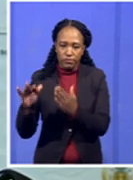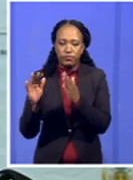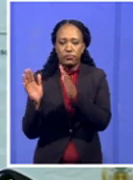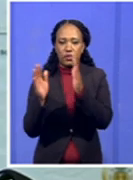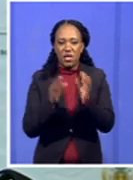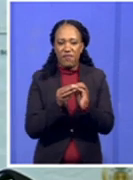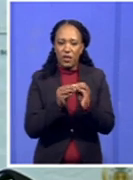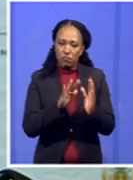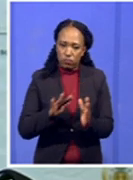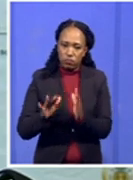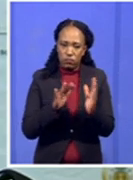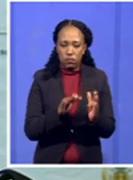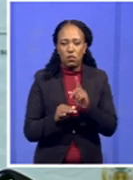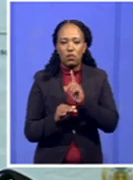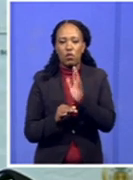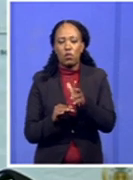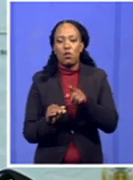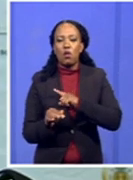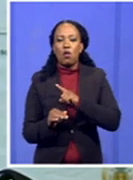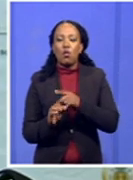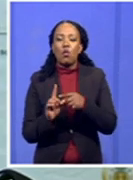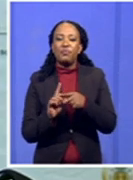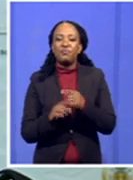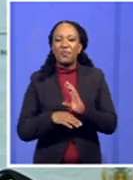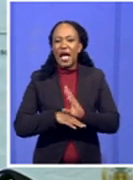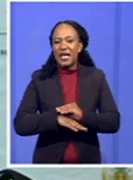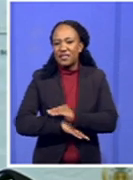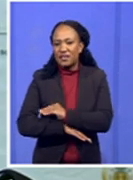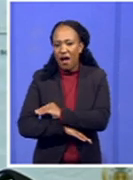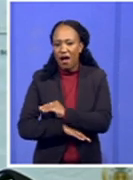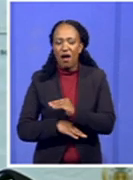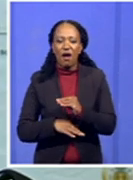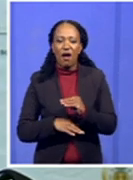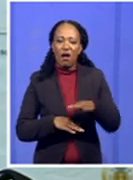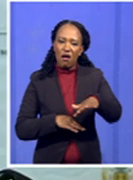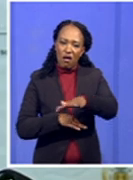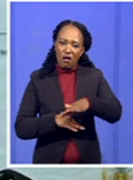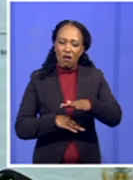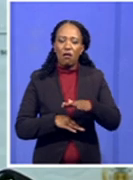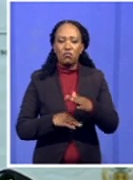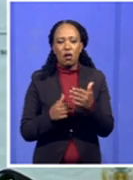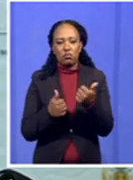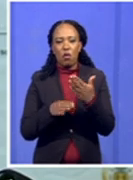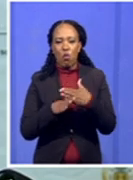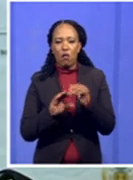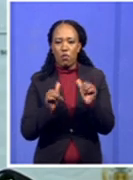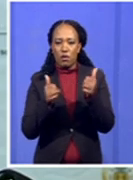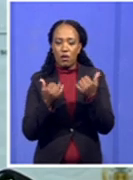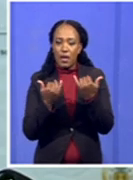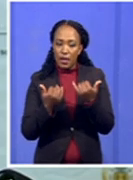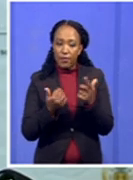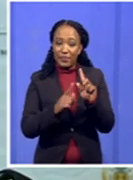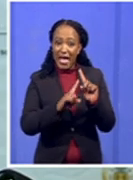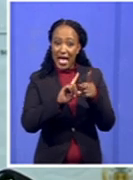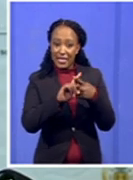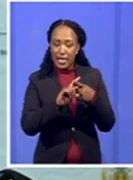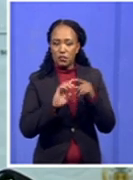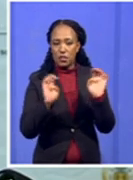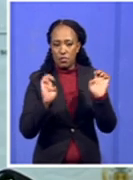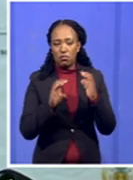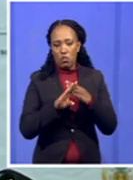unit, the radiation oncology unit was already functional. So now we have the accident and emergency department, which